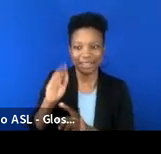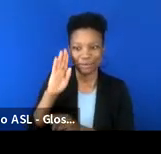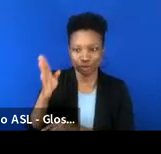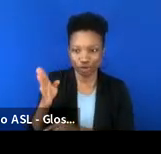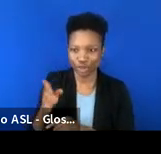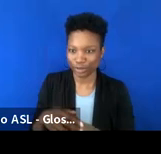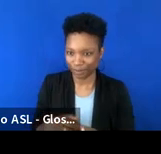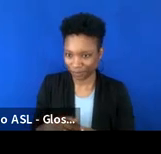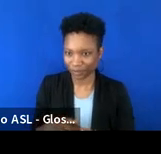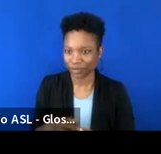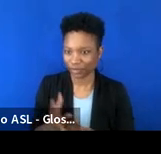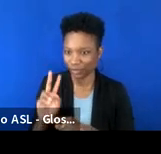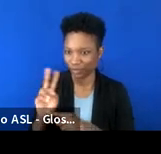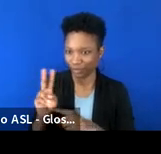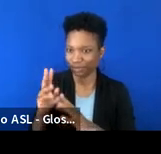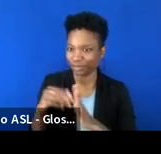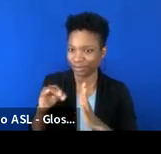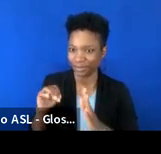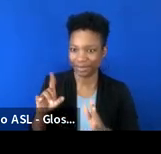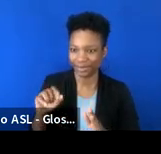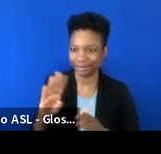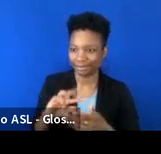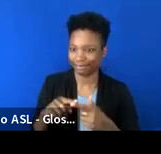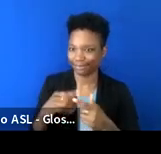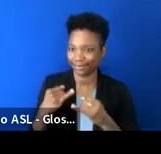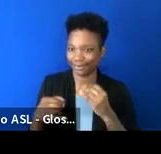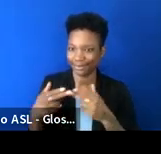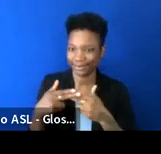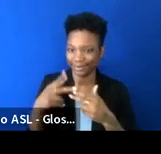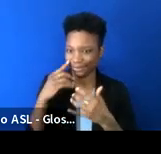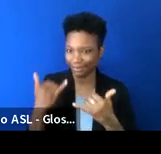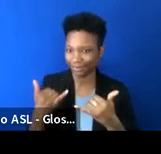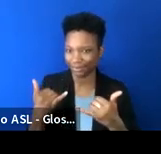to fill in this Mad Lib, and then we'll come to our last slide of the day.